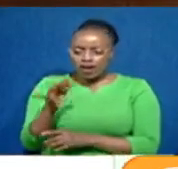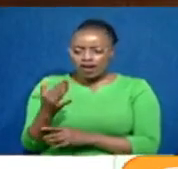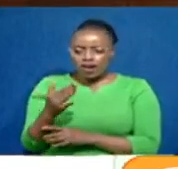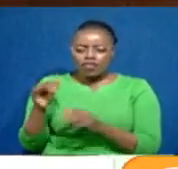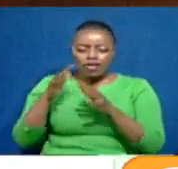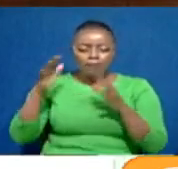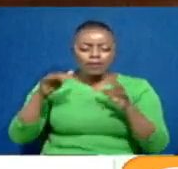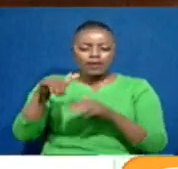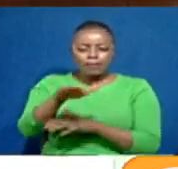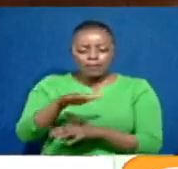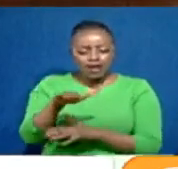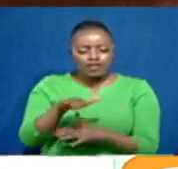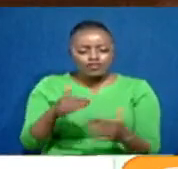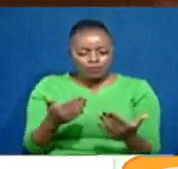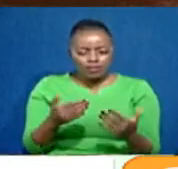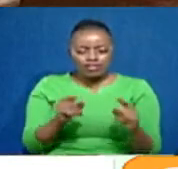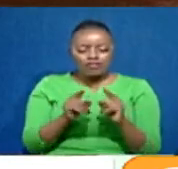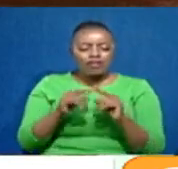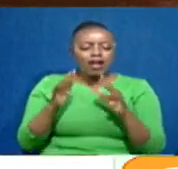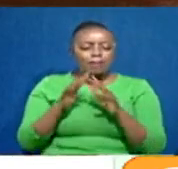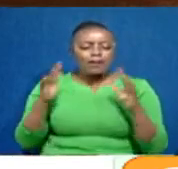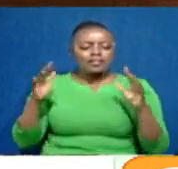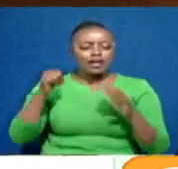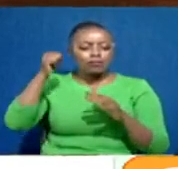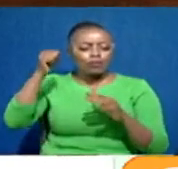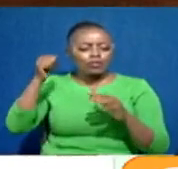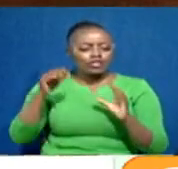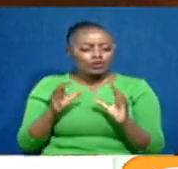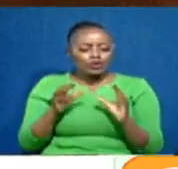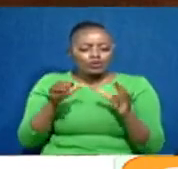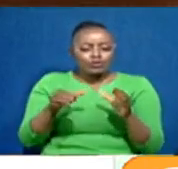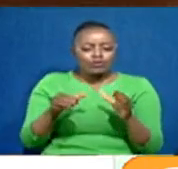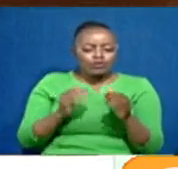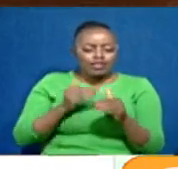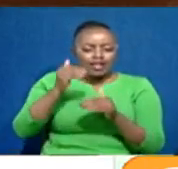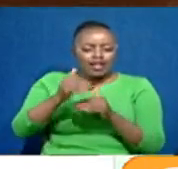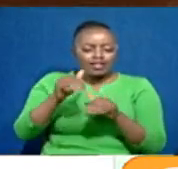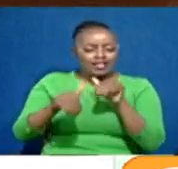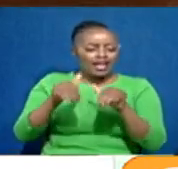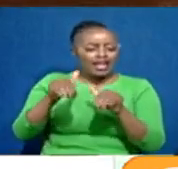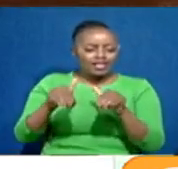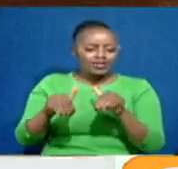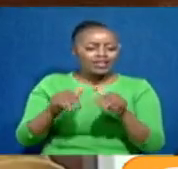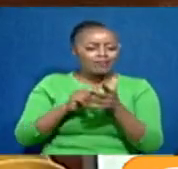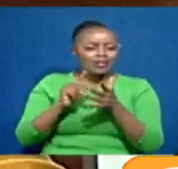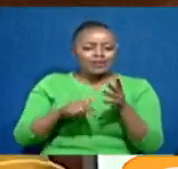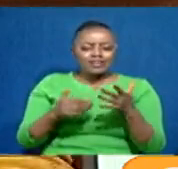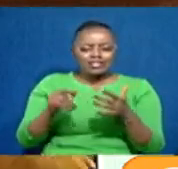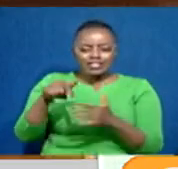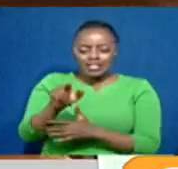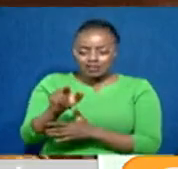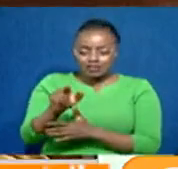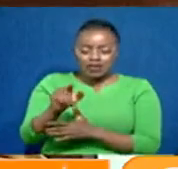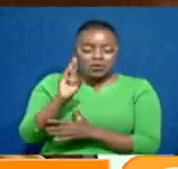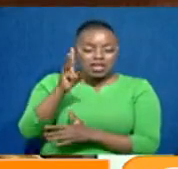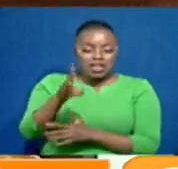on a big platform, a major political contender for the next elections, and that therefore she's not